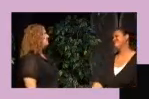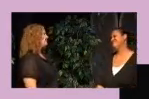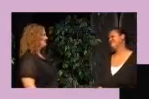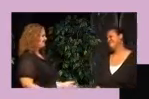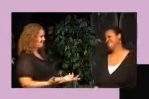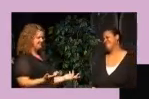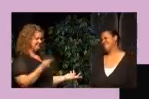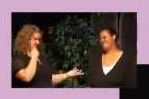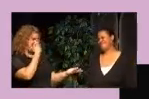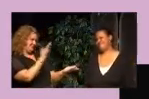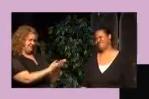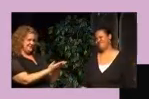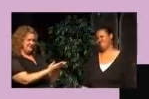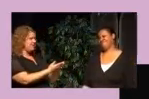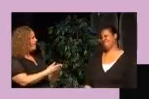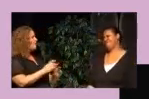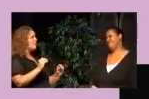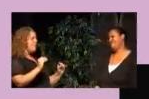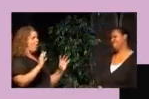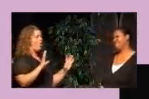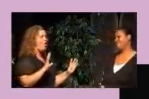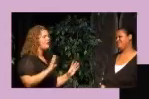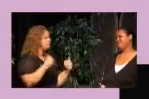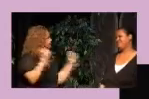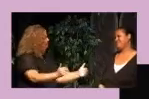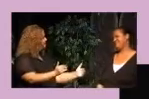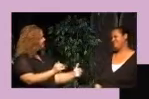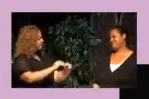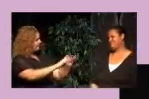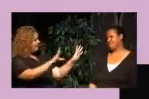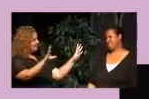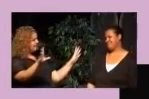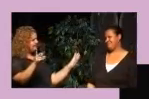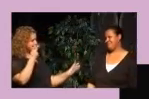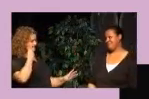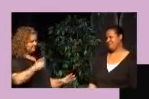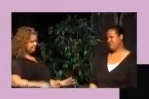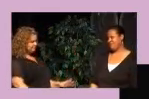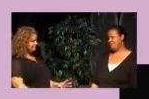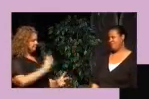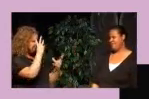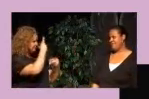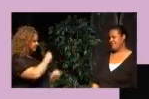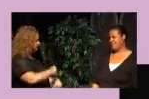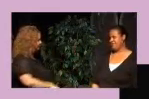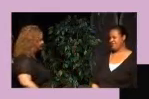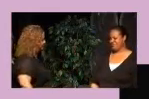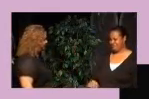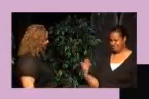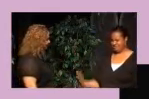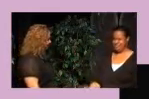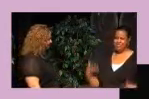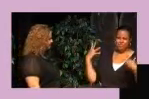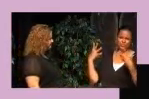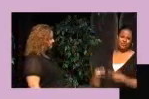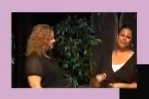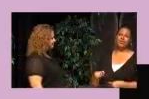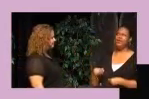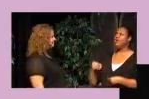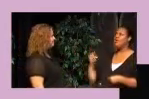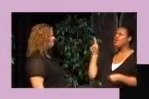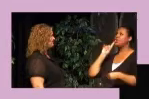Well, see? No hesitation. Speaks as he finds. Are you divine? Beauty incarnate?